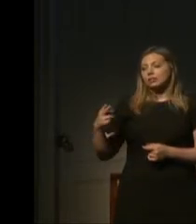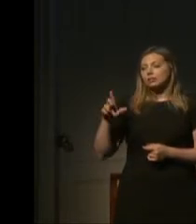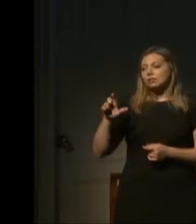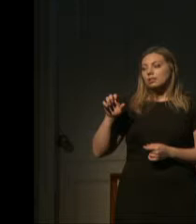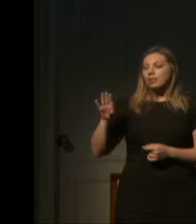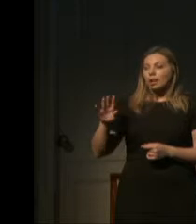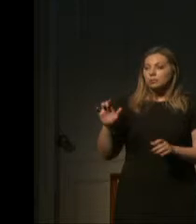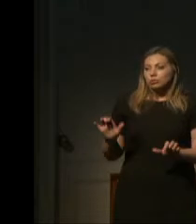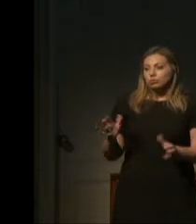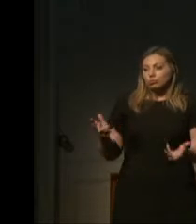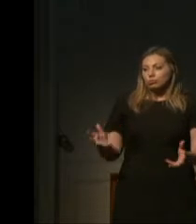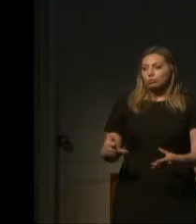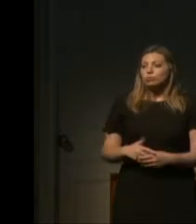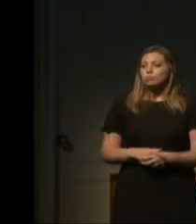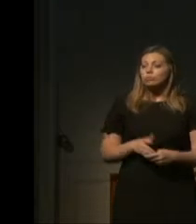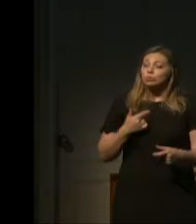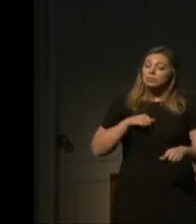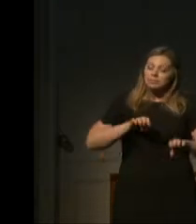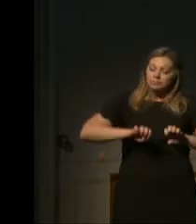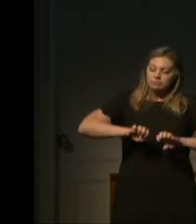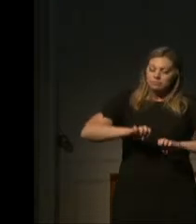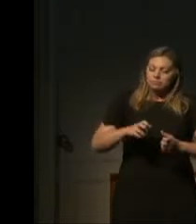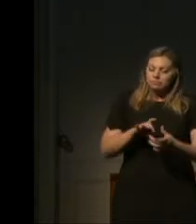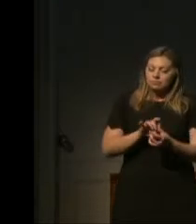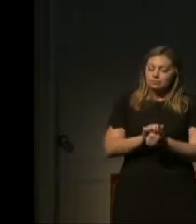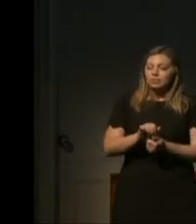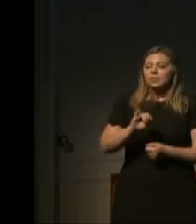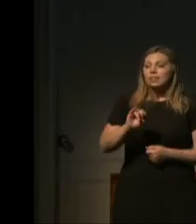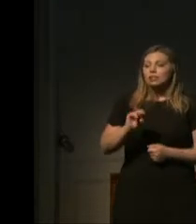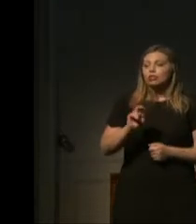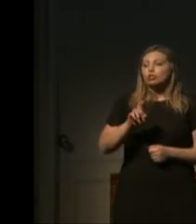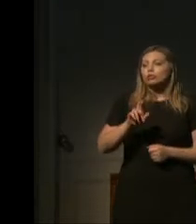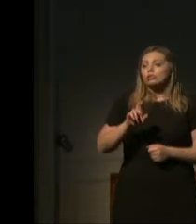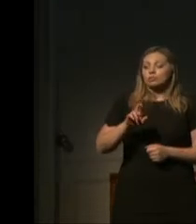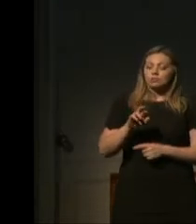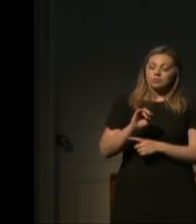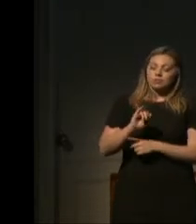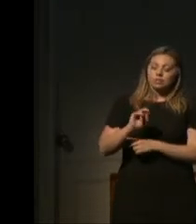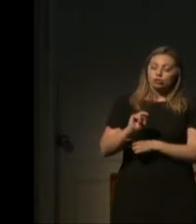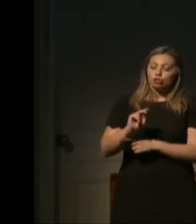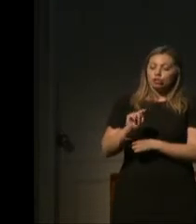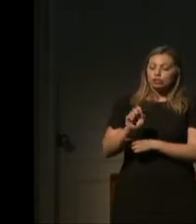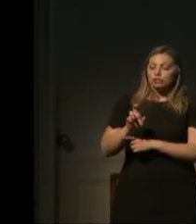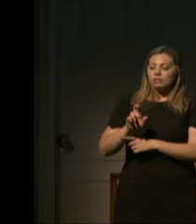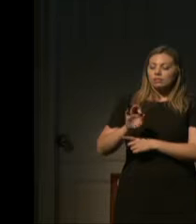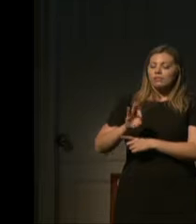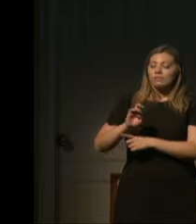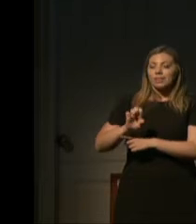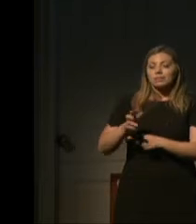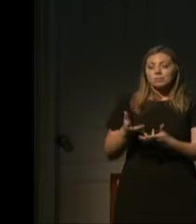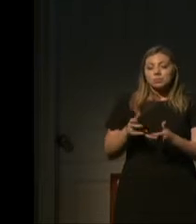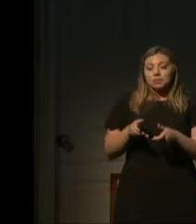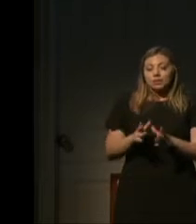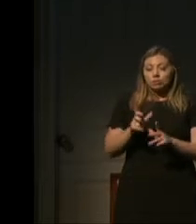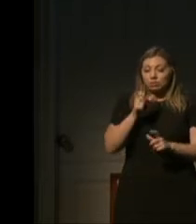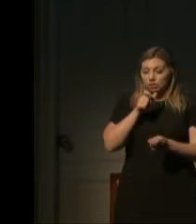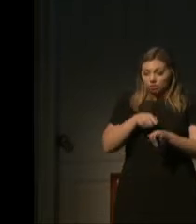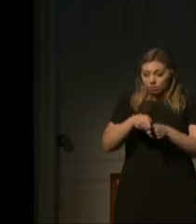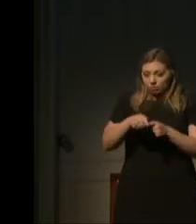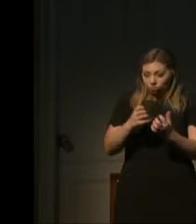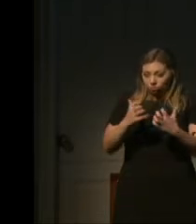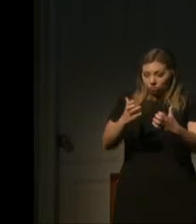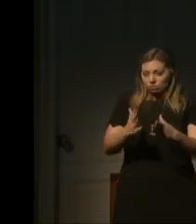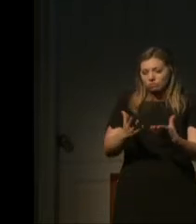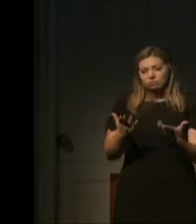doing. We've been experimenting with interfaces which might allow a non-specialist audience, someone